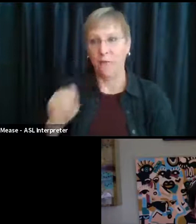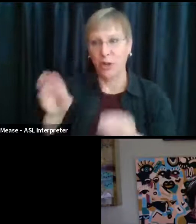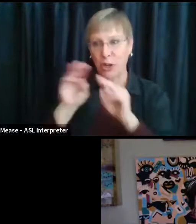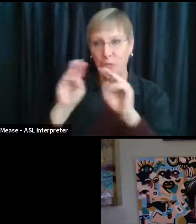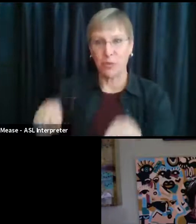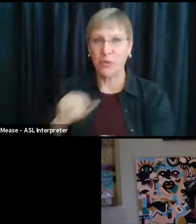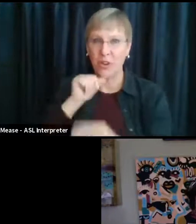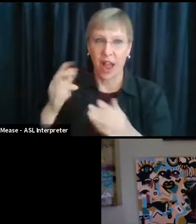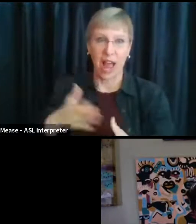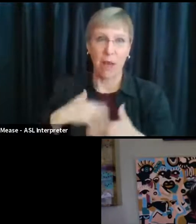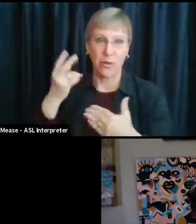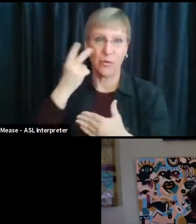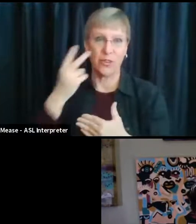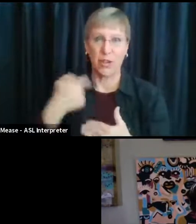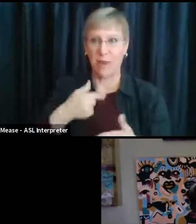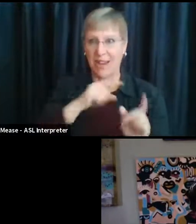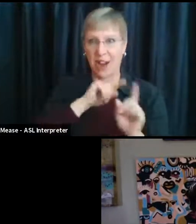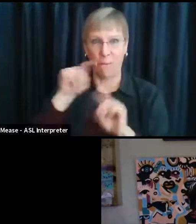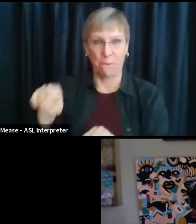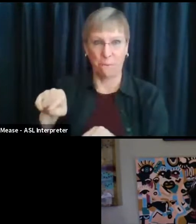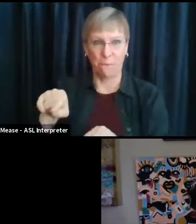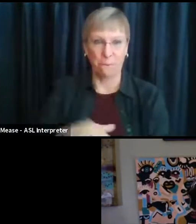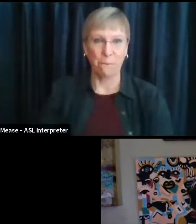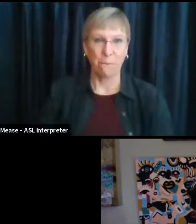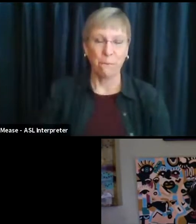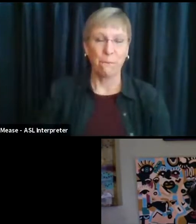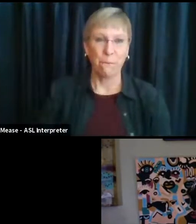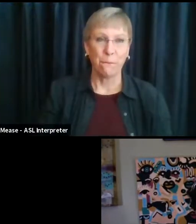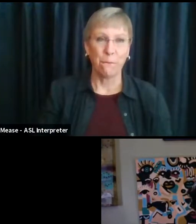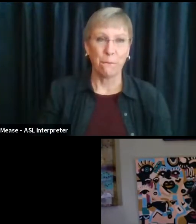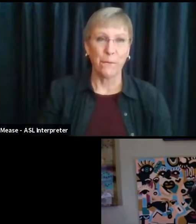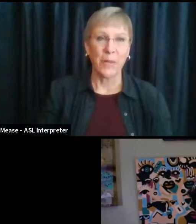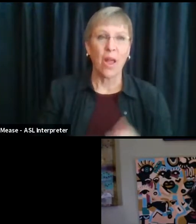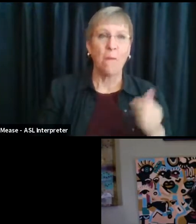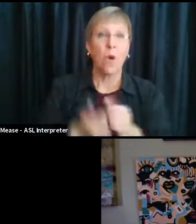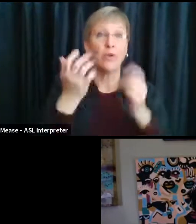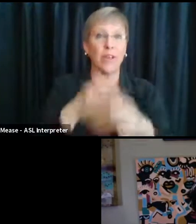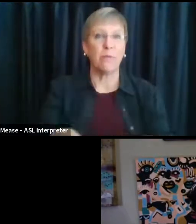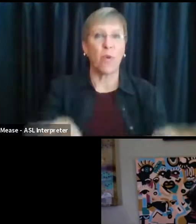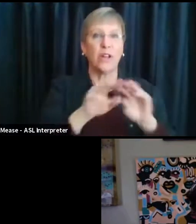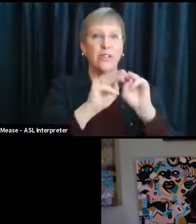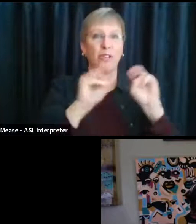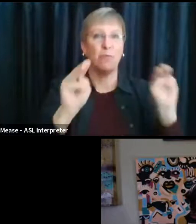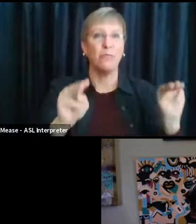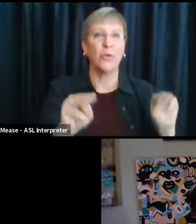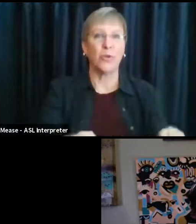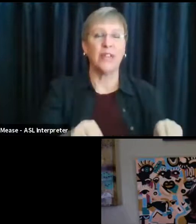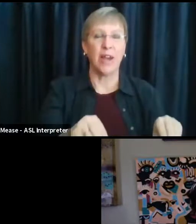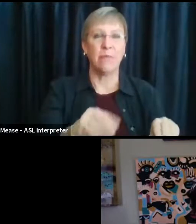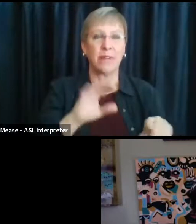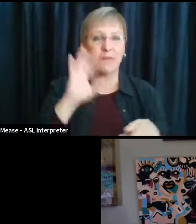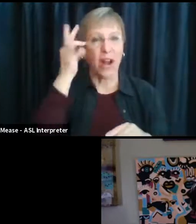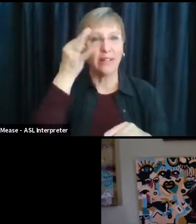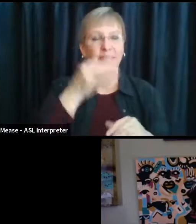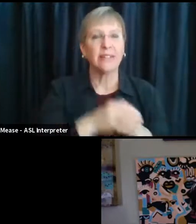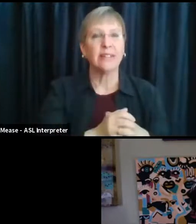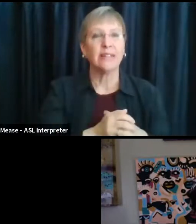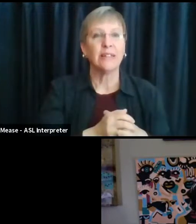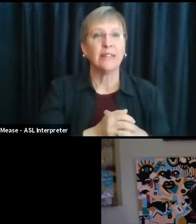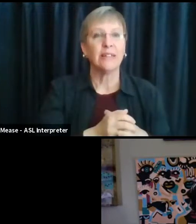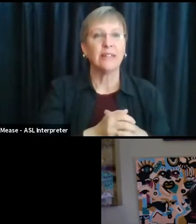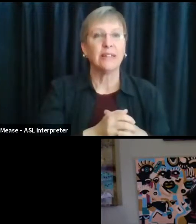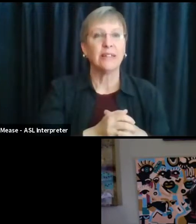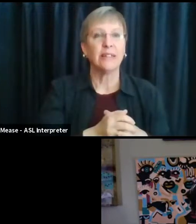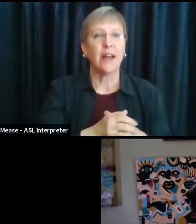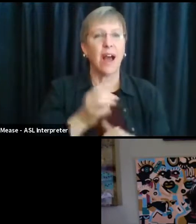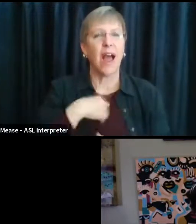not very happy to see me come. The most important one is the Museum of the Quai Branly. I've kind